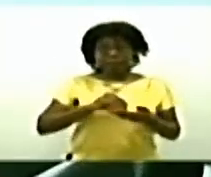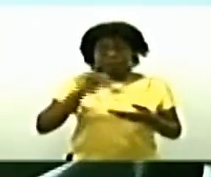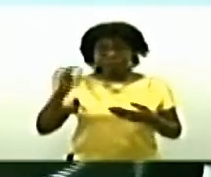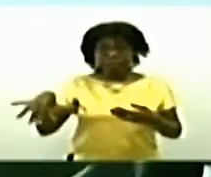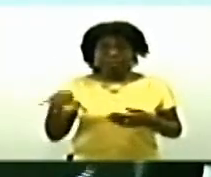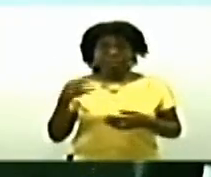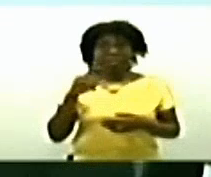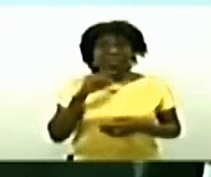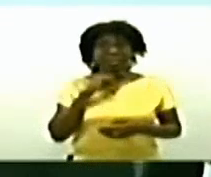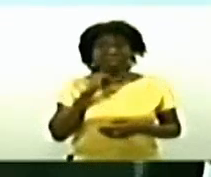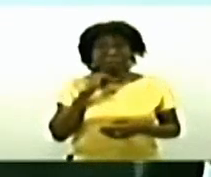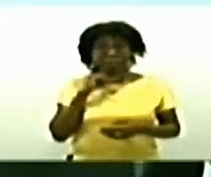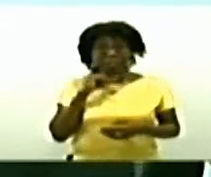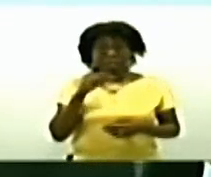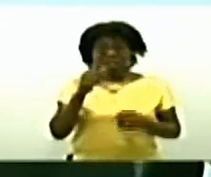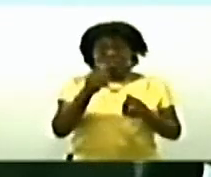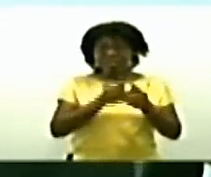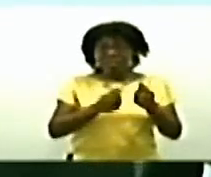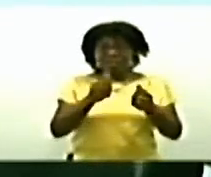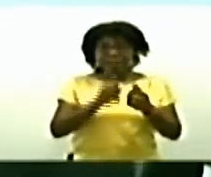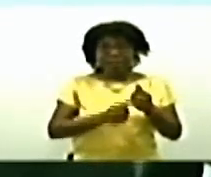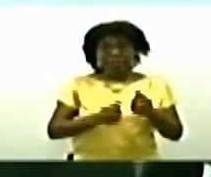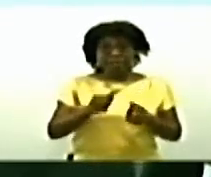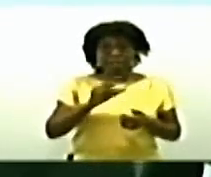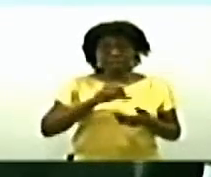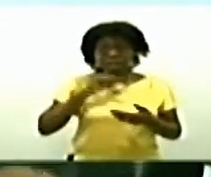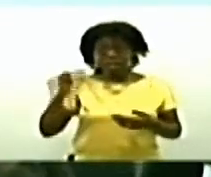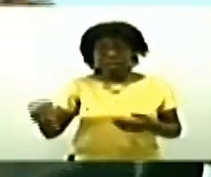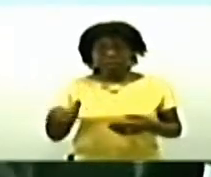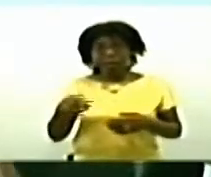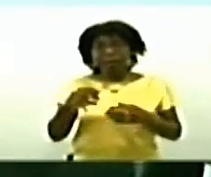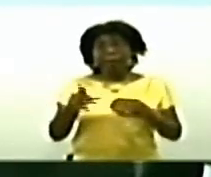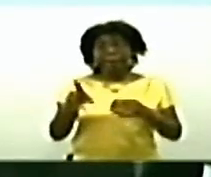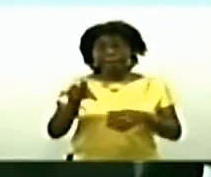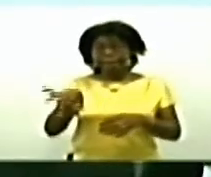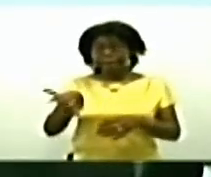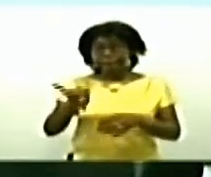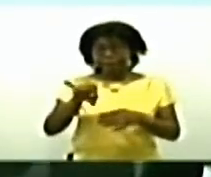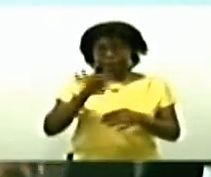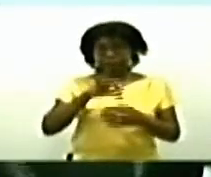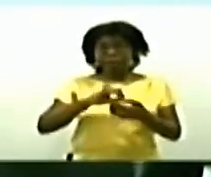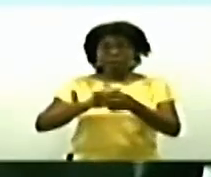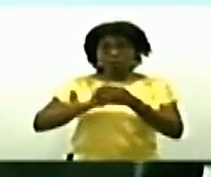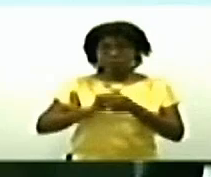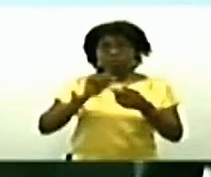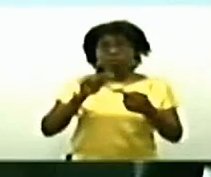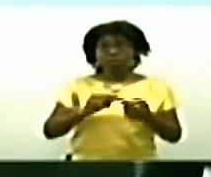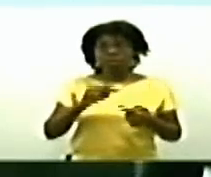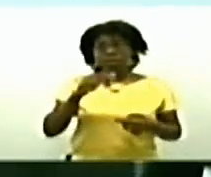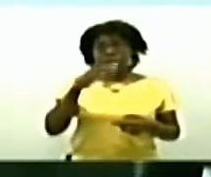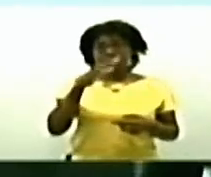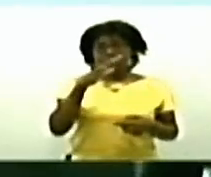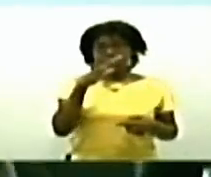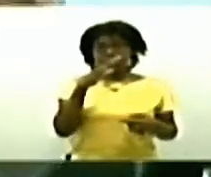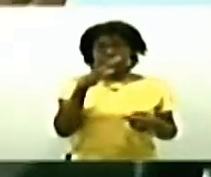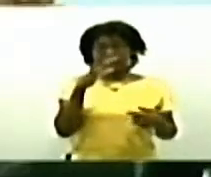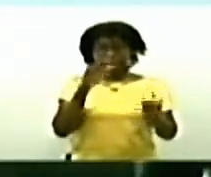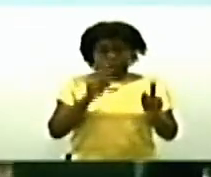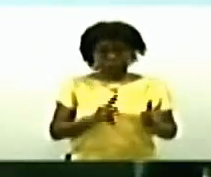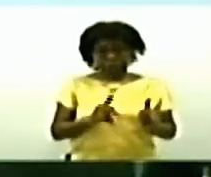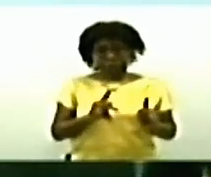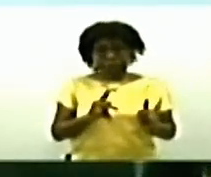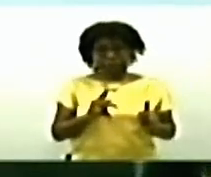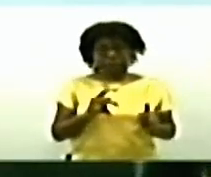Every piece of litter belongs to a human being. You buy a bottle of water, it's yours when it's full and it's yours when